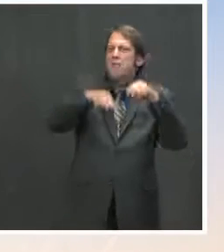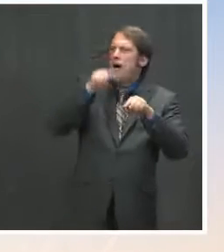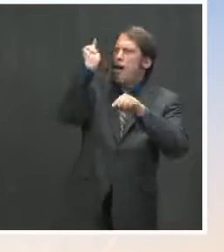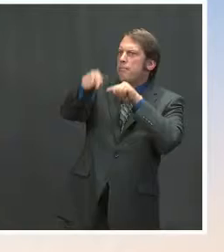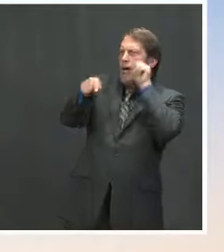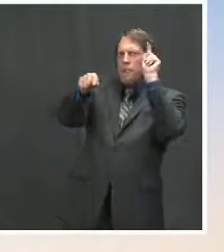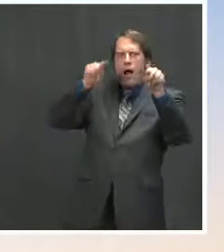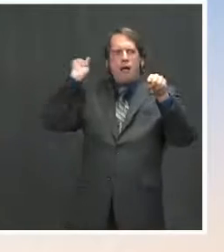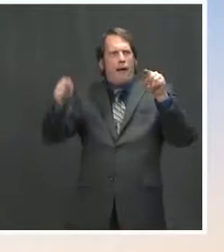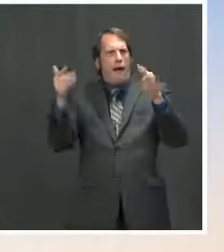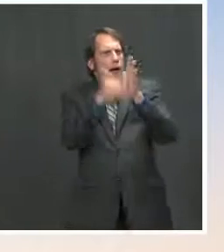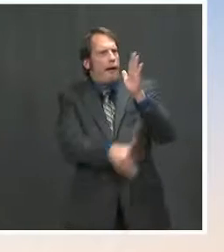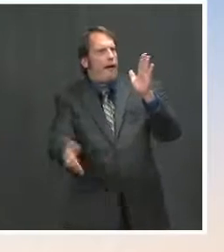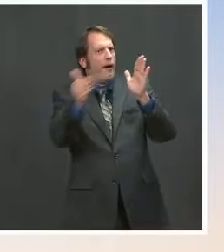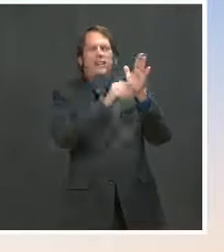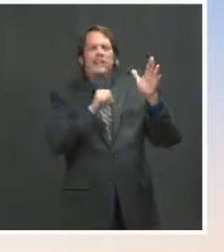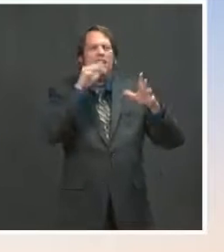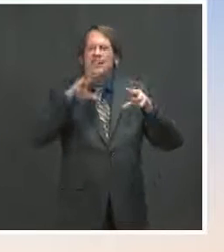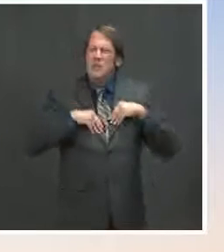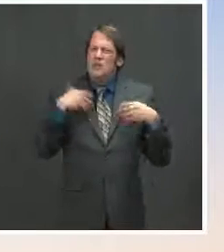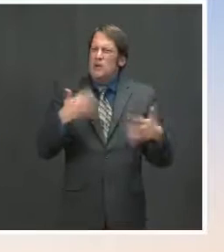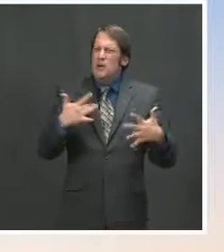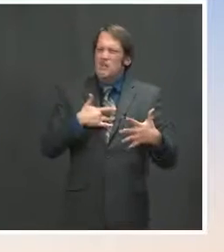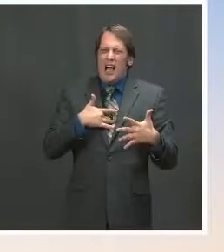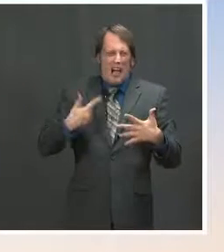hardship across the country. During the campaign,